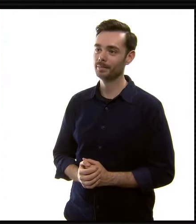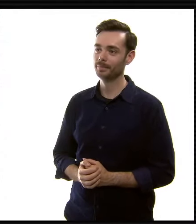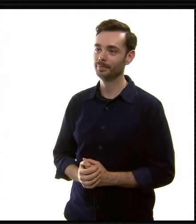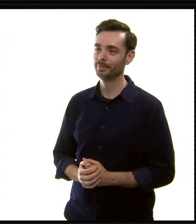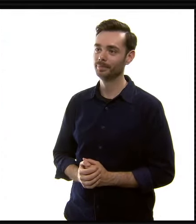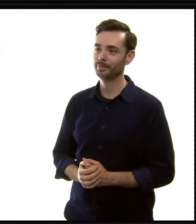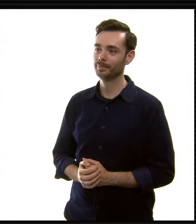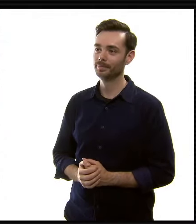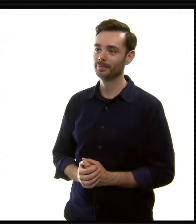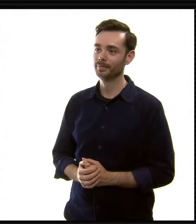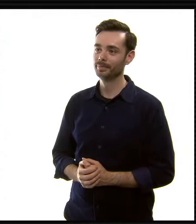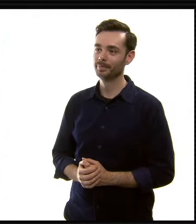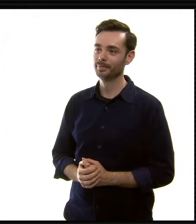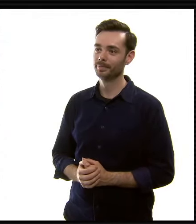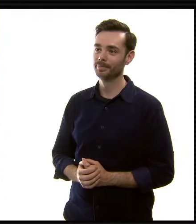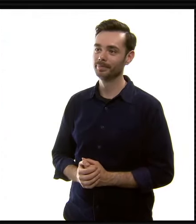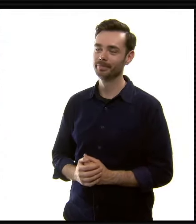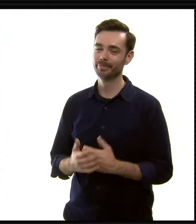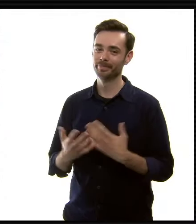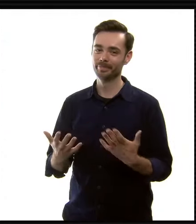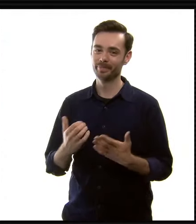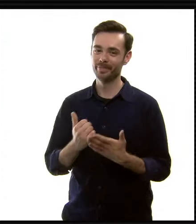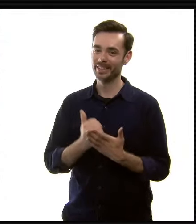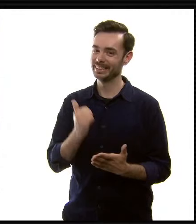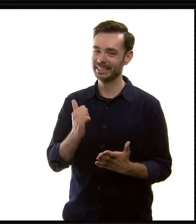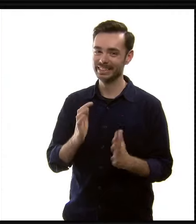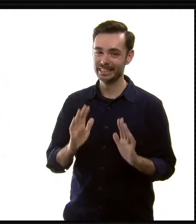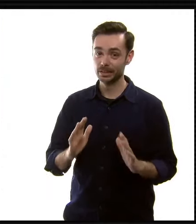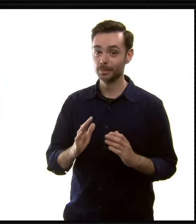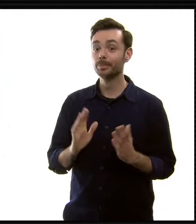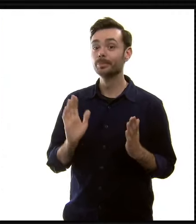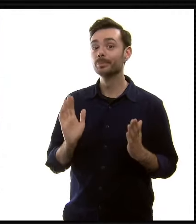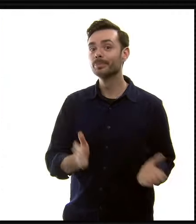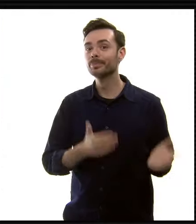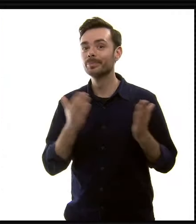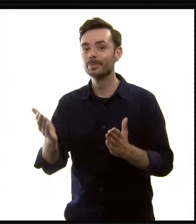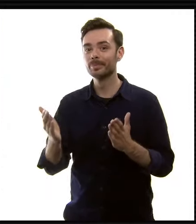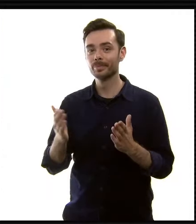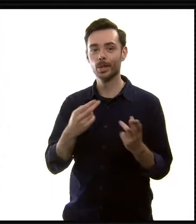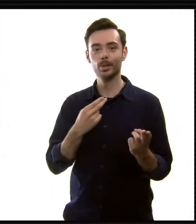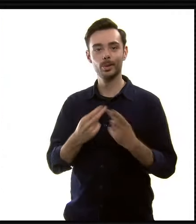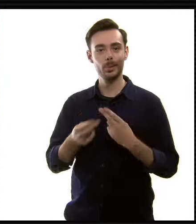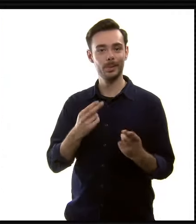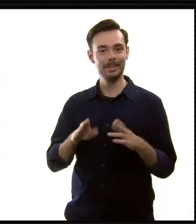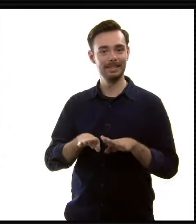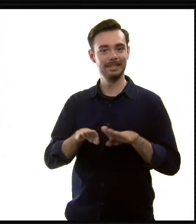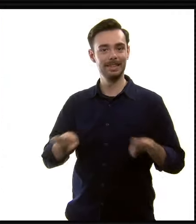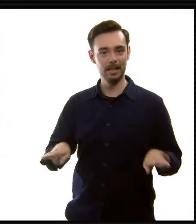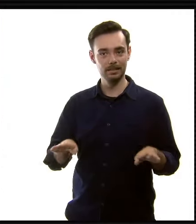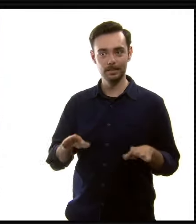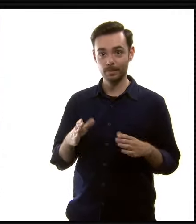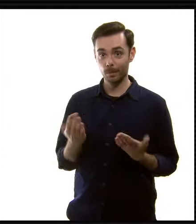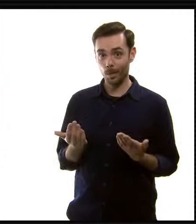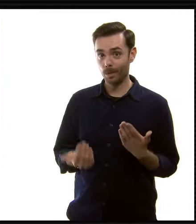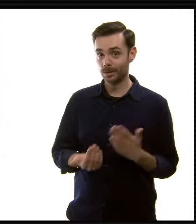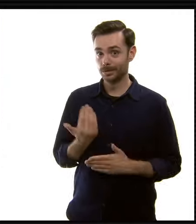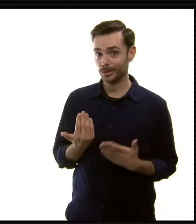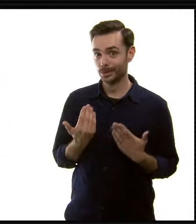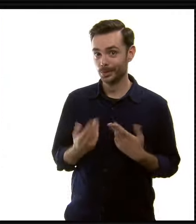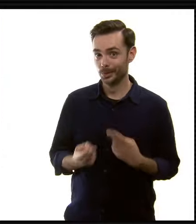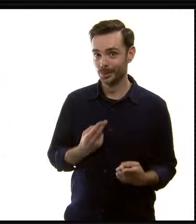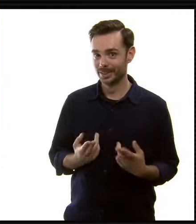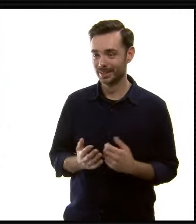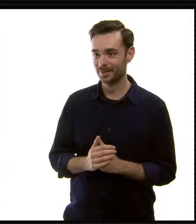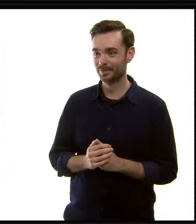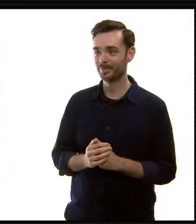So brilliant. Now it's time to go to our brand new LegoCon news desk for the latest breaking news, or as we're in Lego